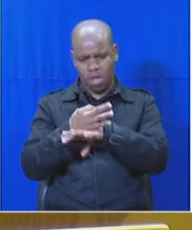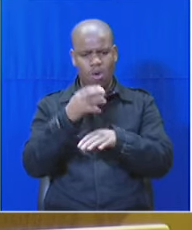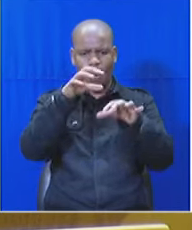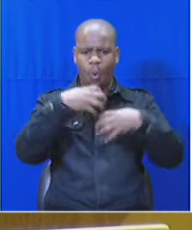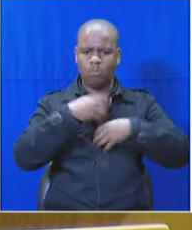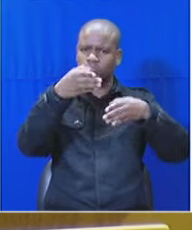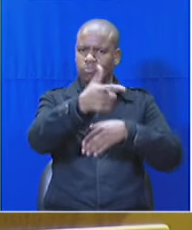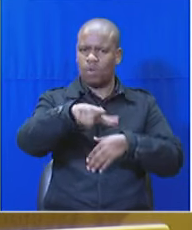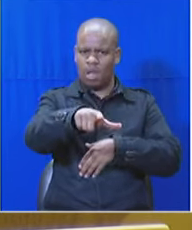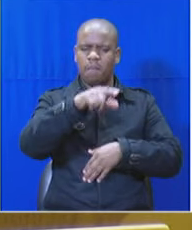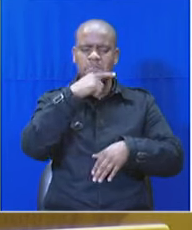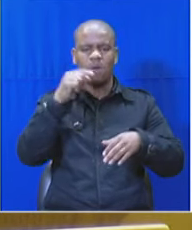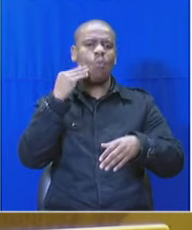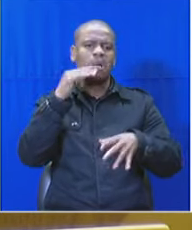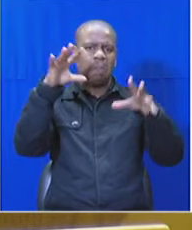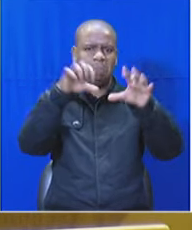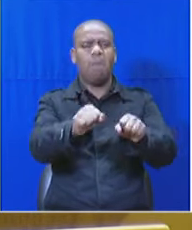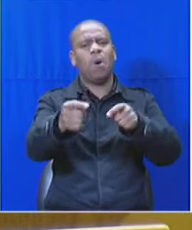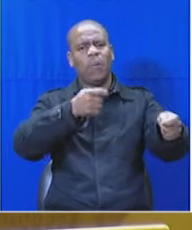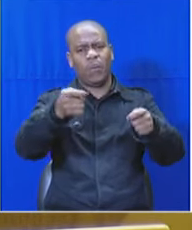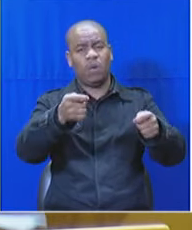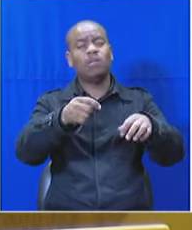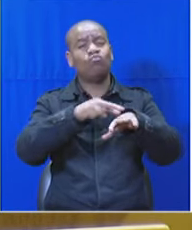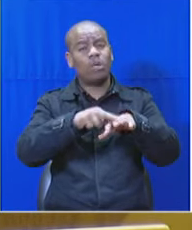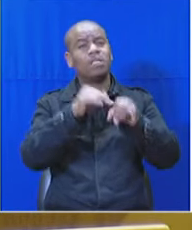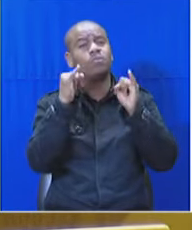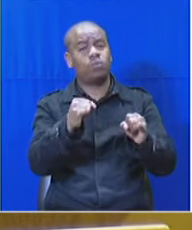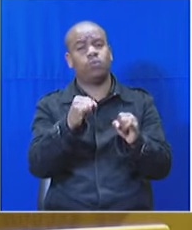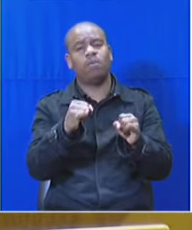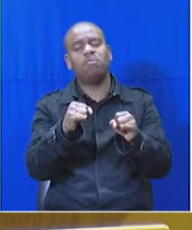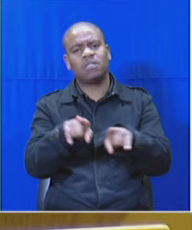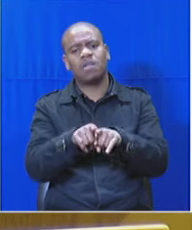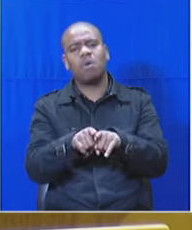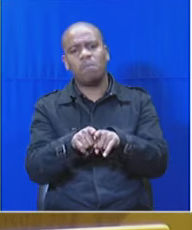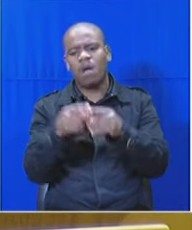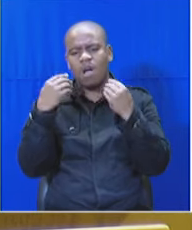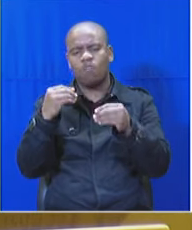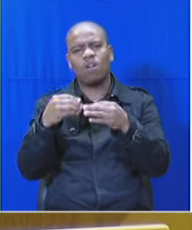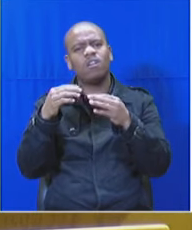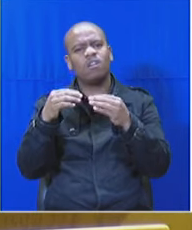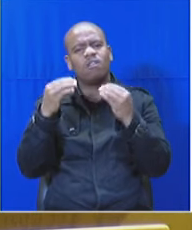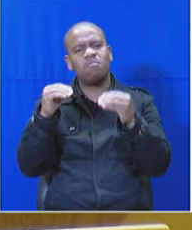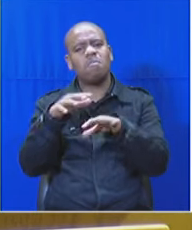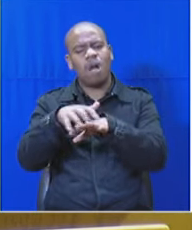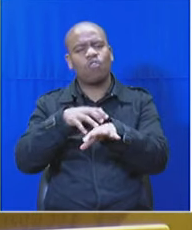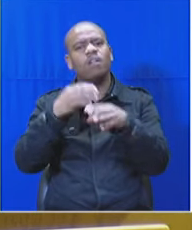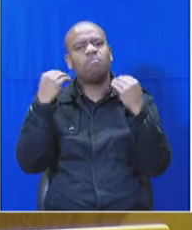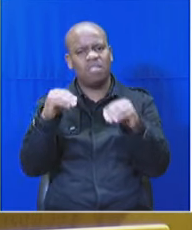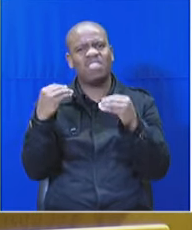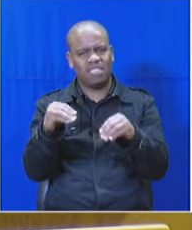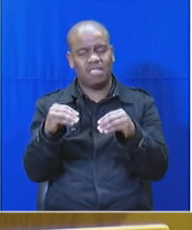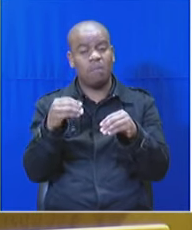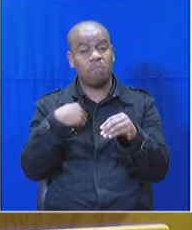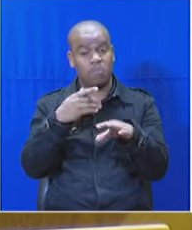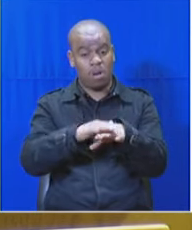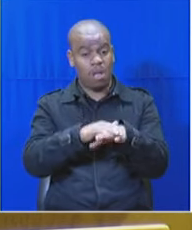dominated by the dictates of the racist white farmers and agricultural companies whom they have absolutely no